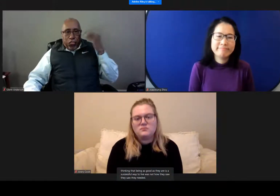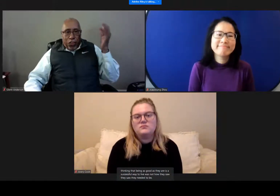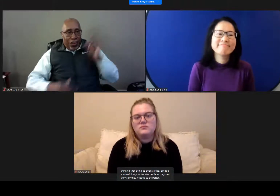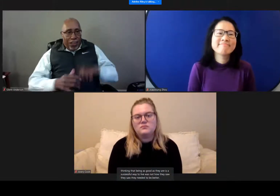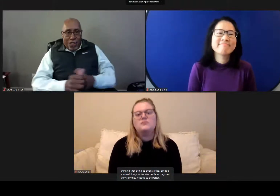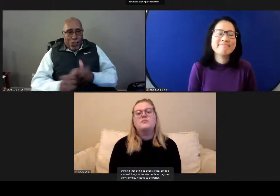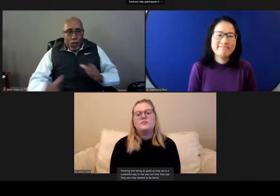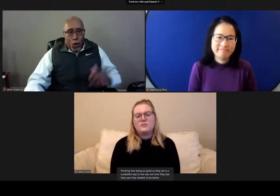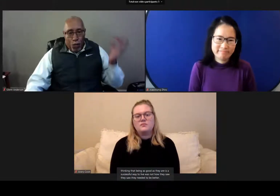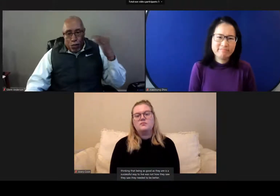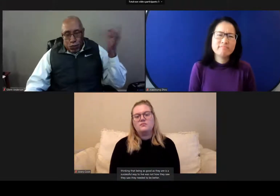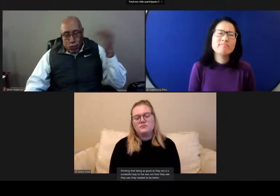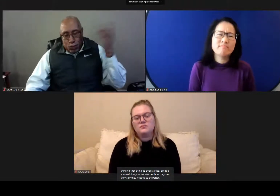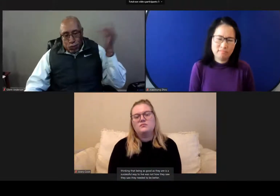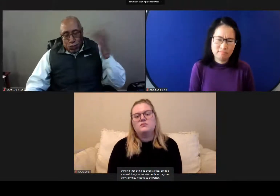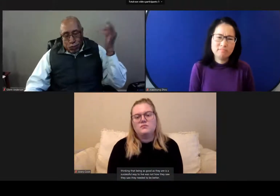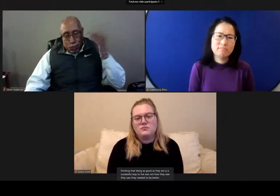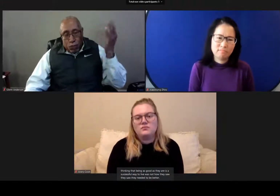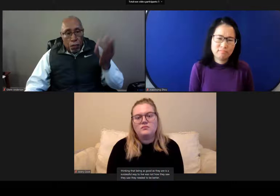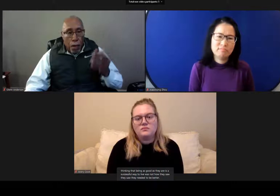better.